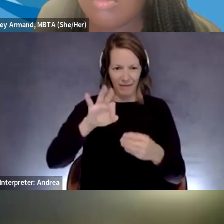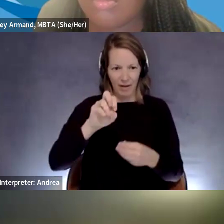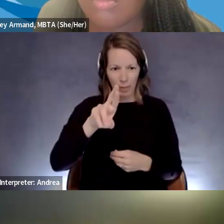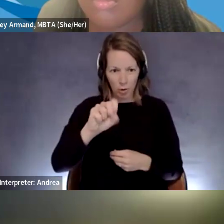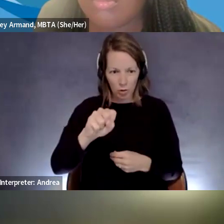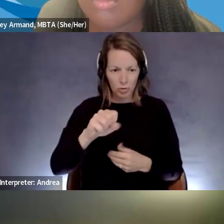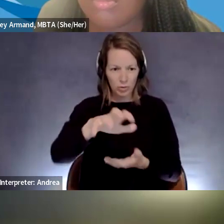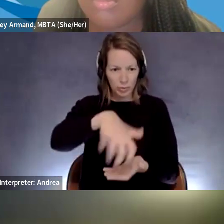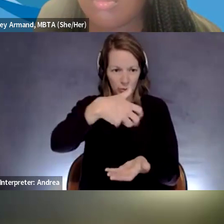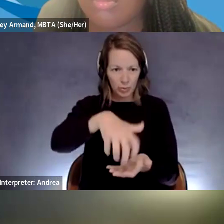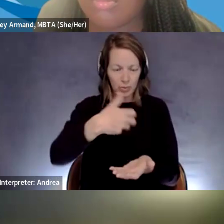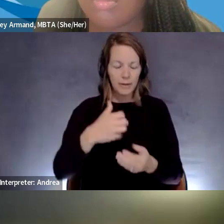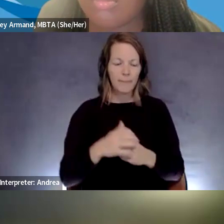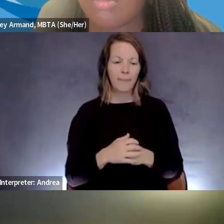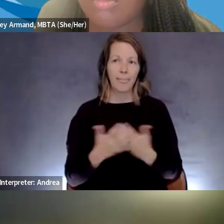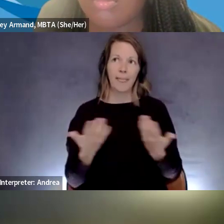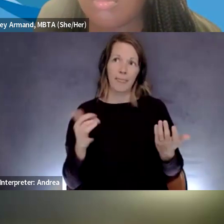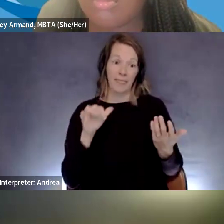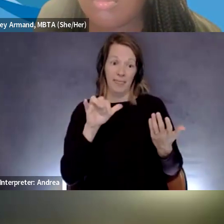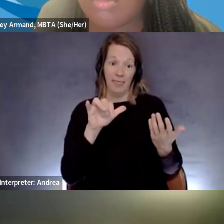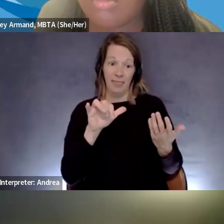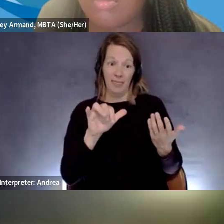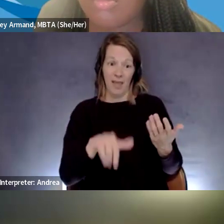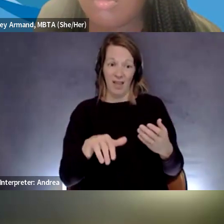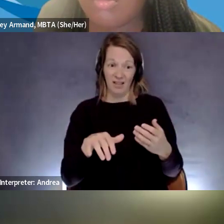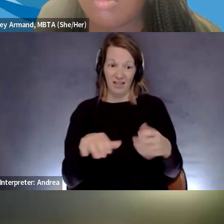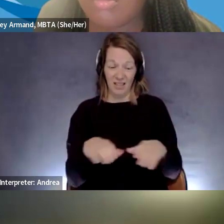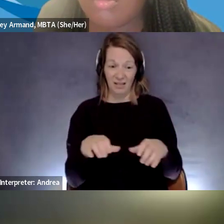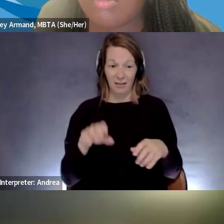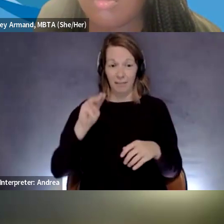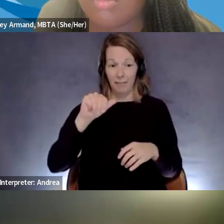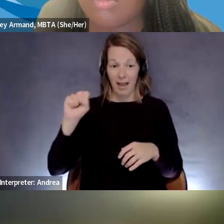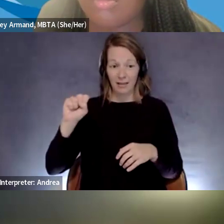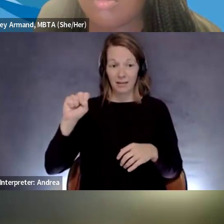And that was all done under, just Mass DEP